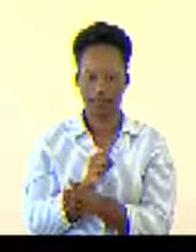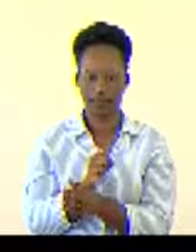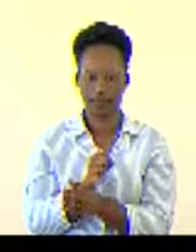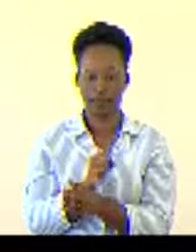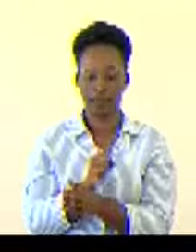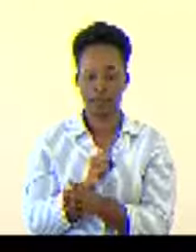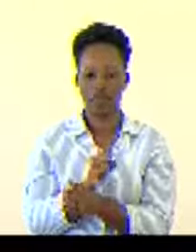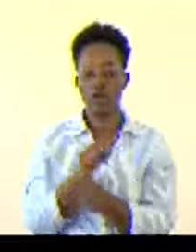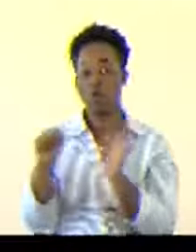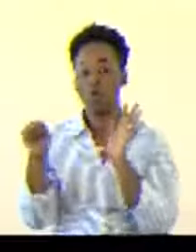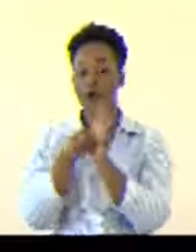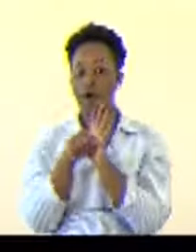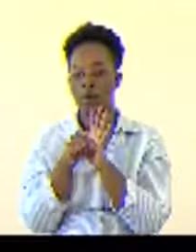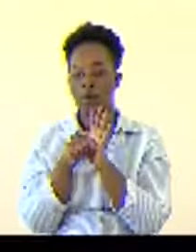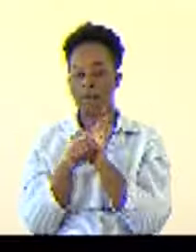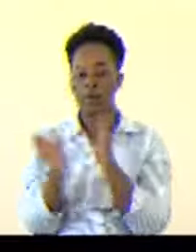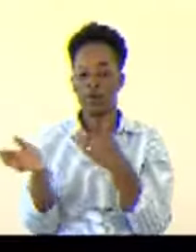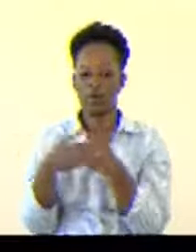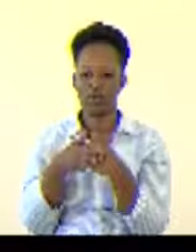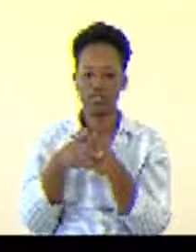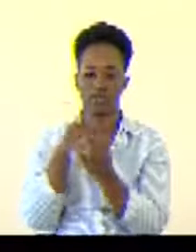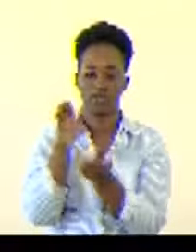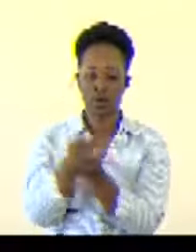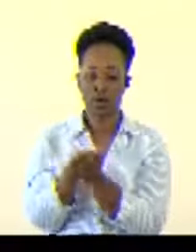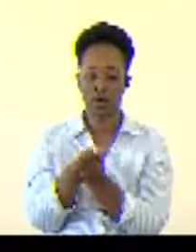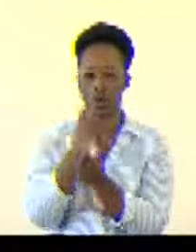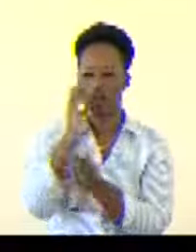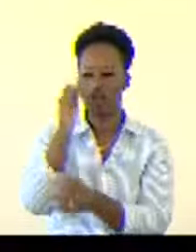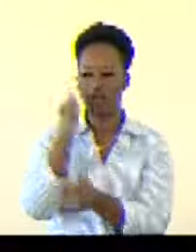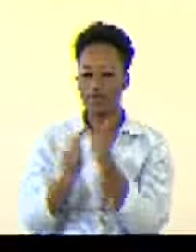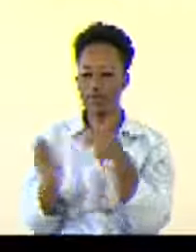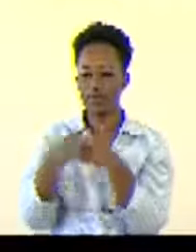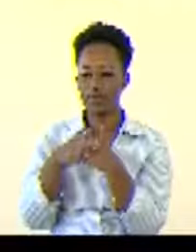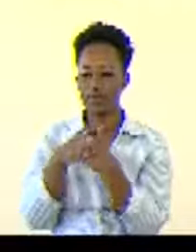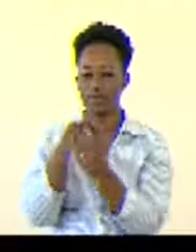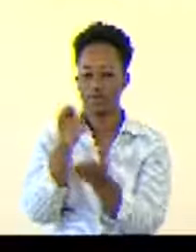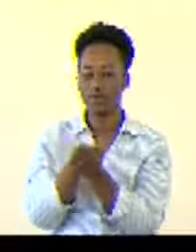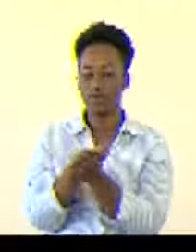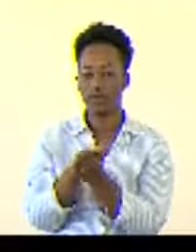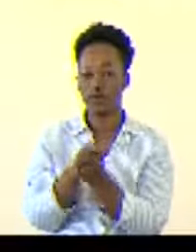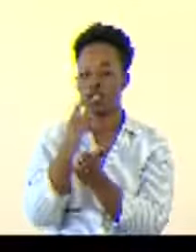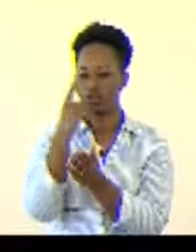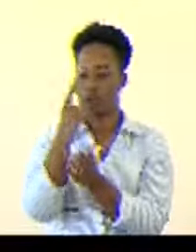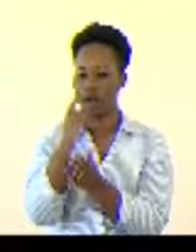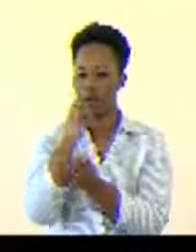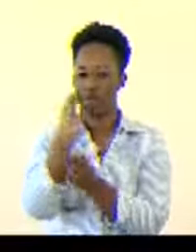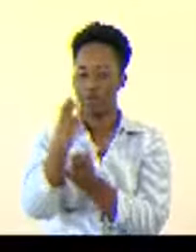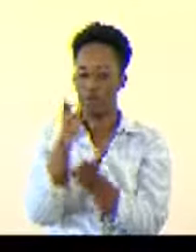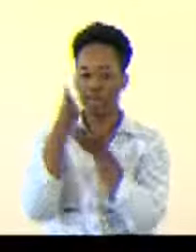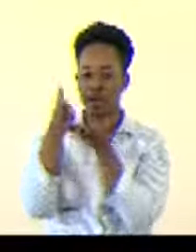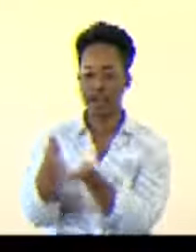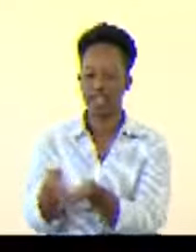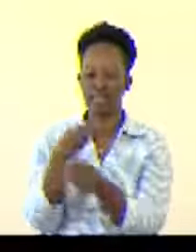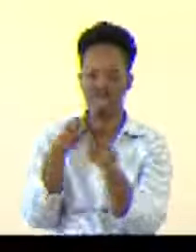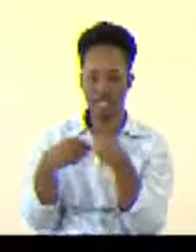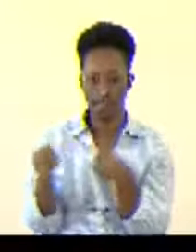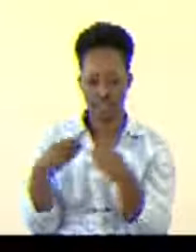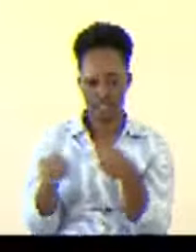then you subtract closing stock, of which closing stock is one of the current assets, meaning that you can you neglect